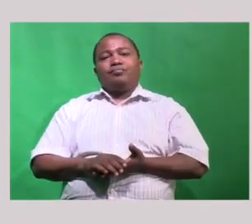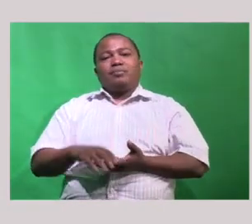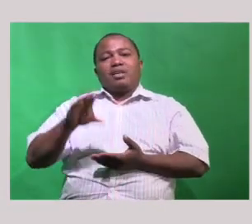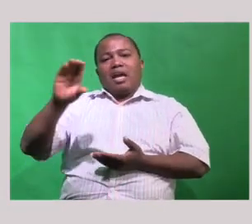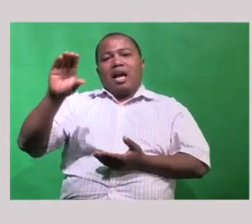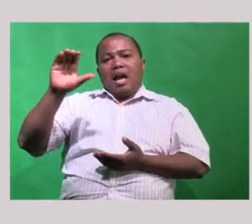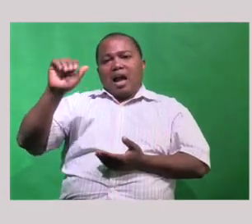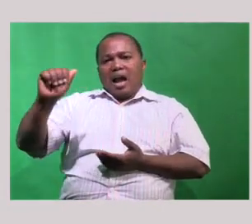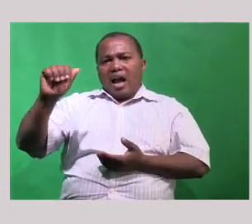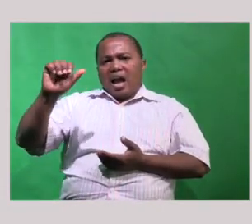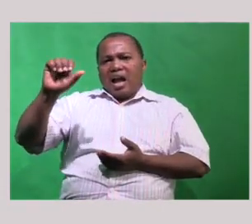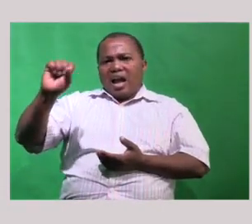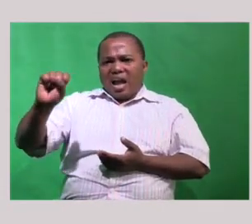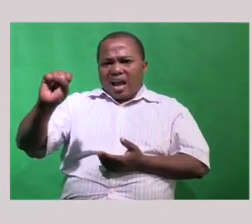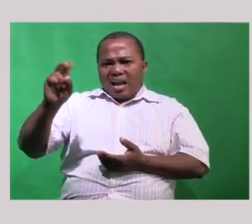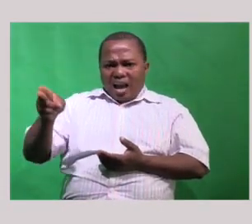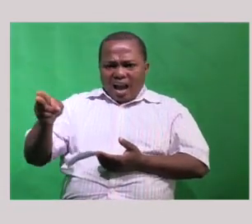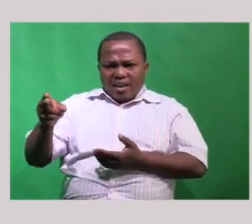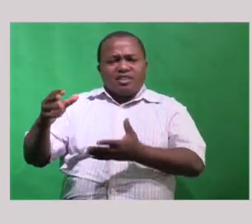received